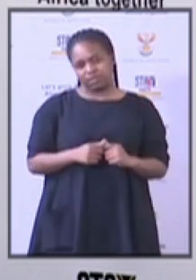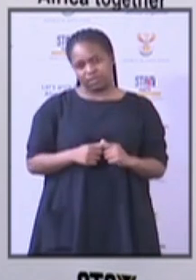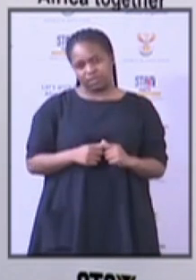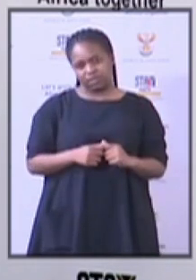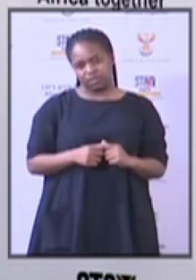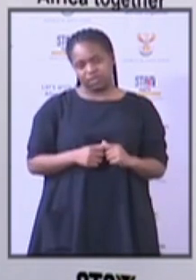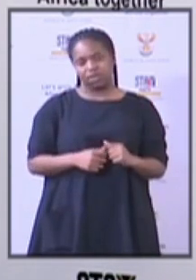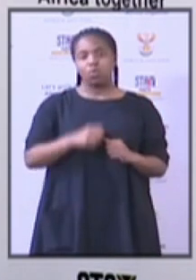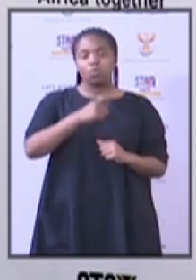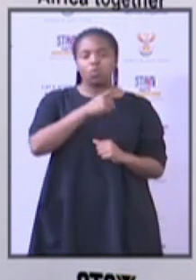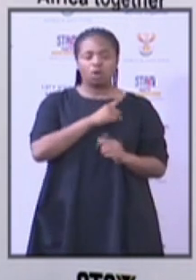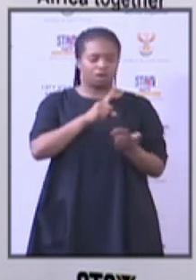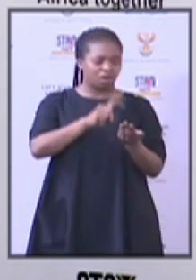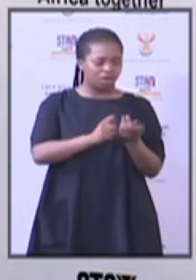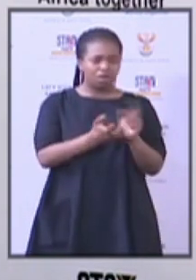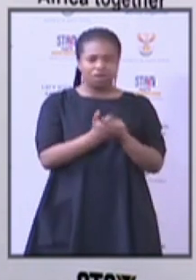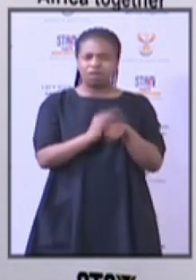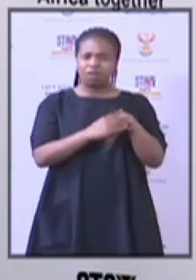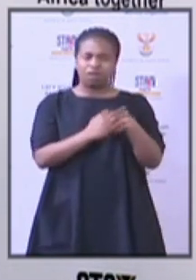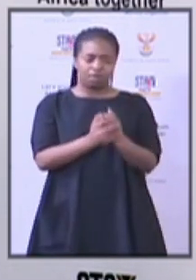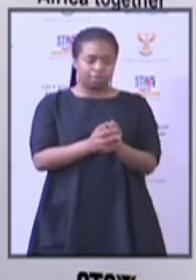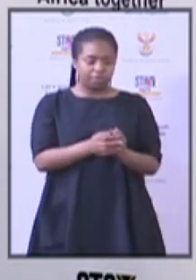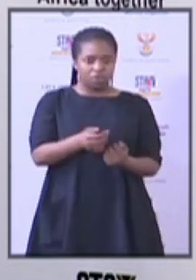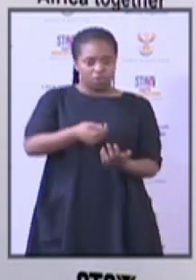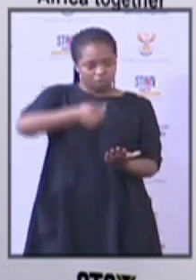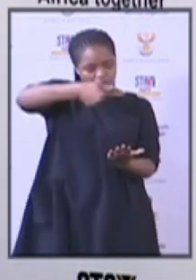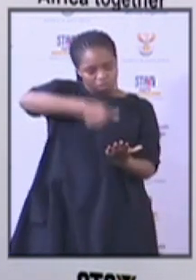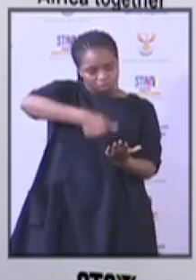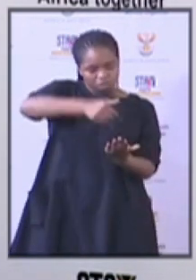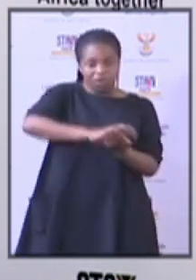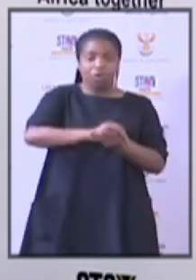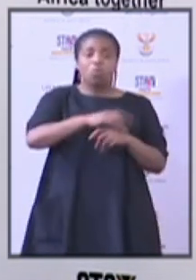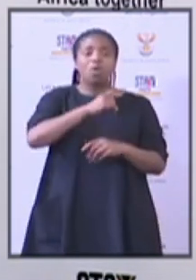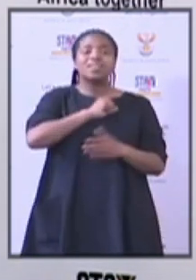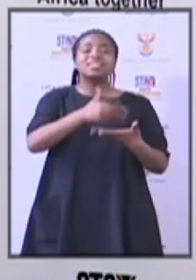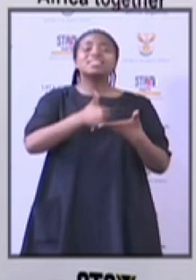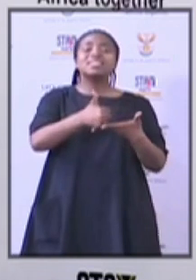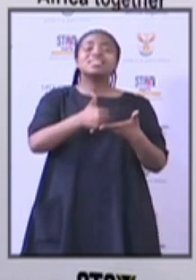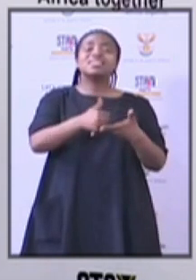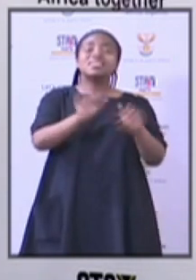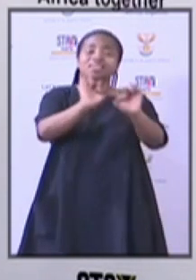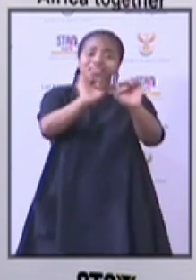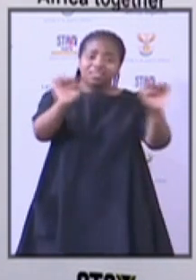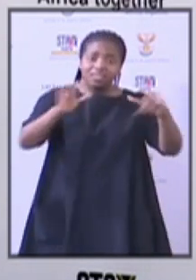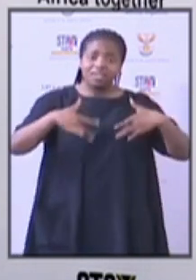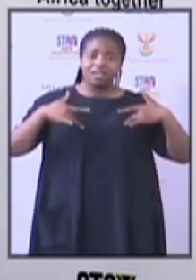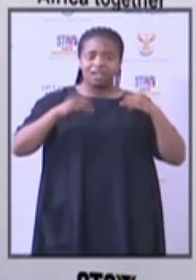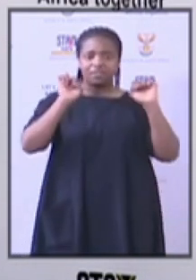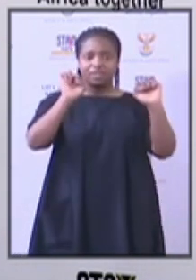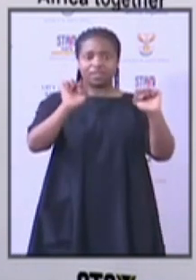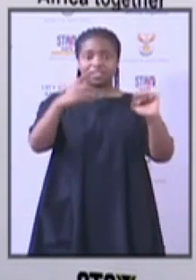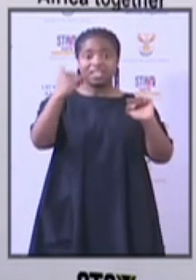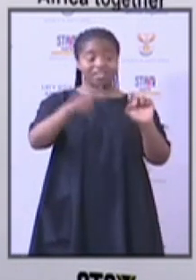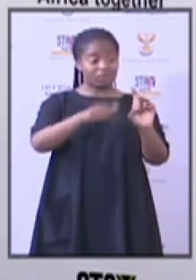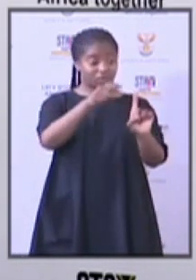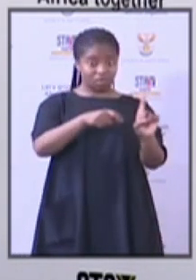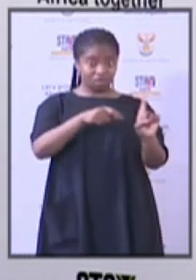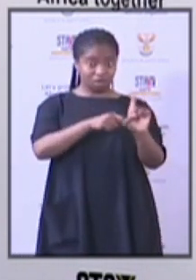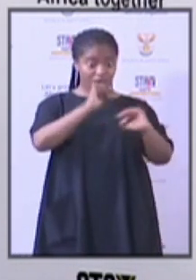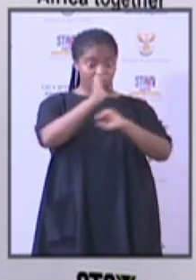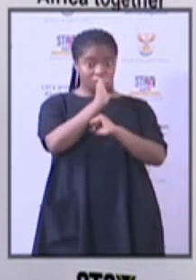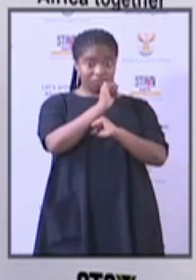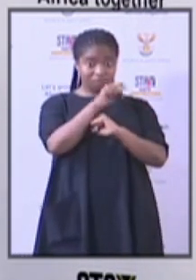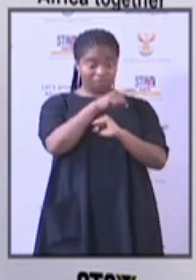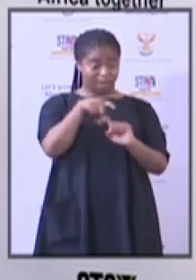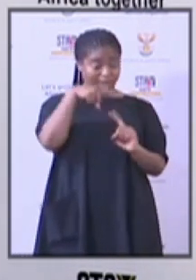ba gana di-sanitizers re ba gomiša, re thuša bona ka gore ge re ka se dire ka mokgo o mongwe ka mogare ga office ya Home Affairs